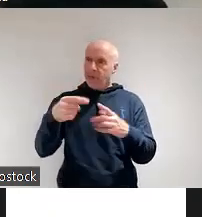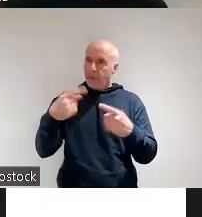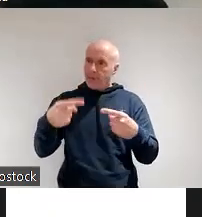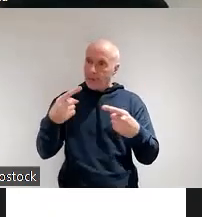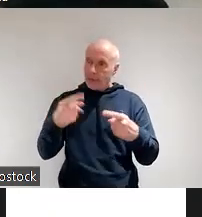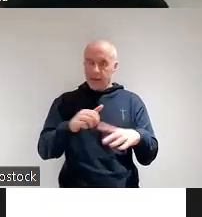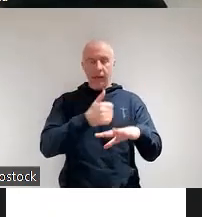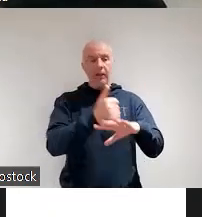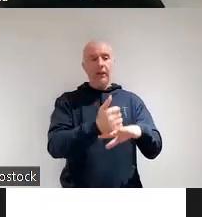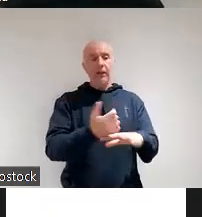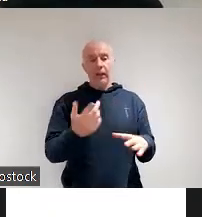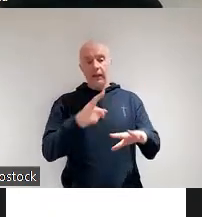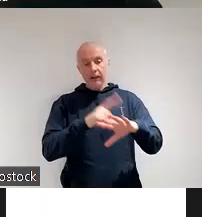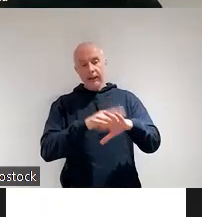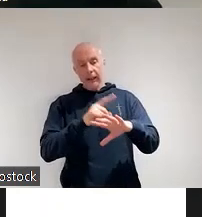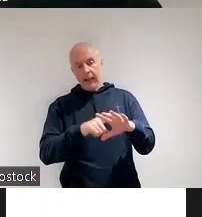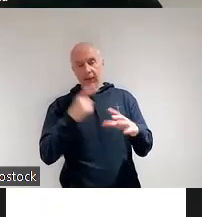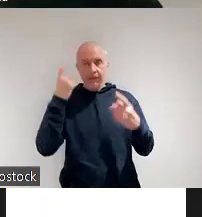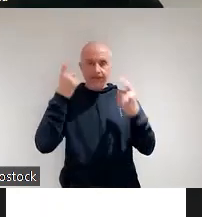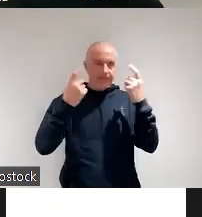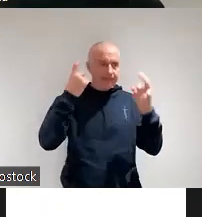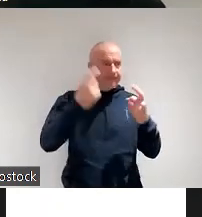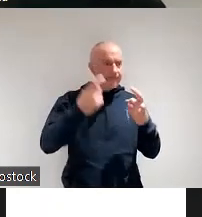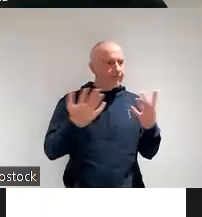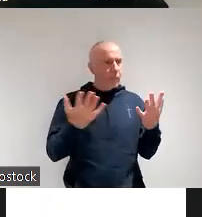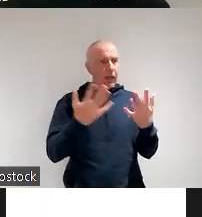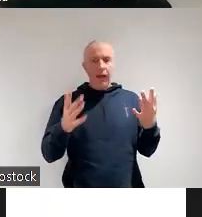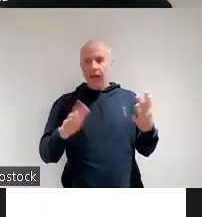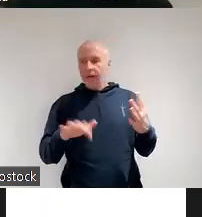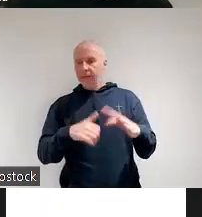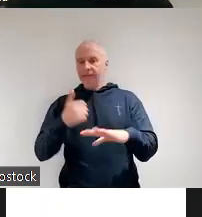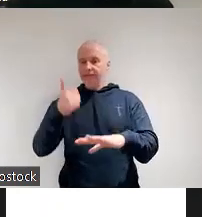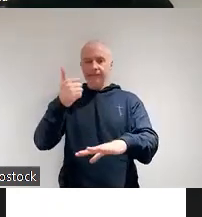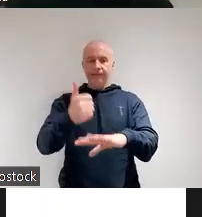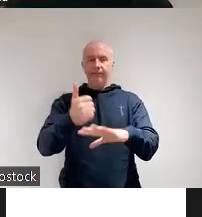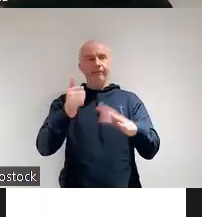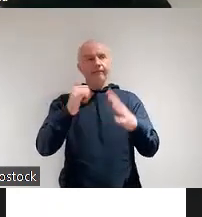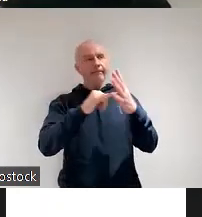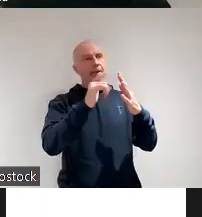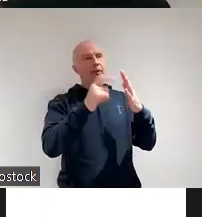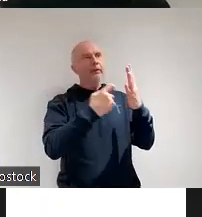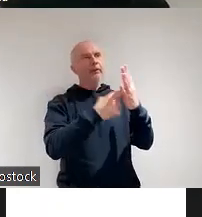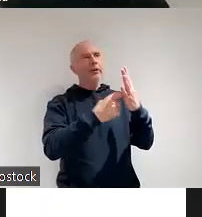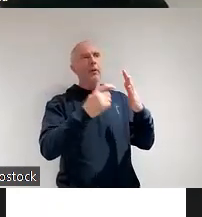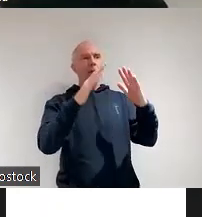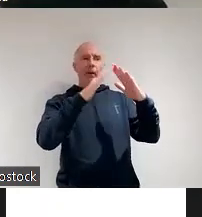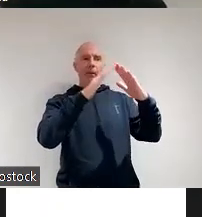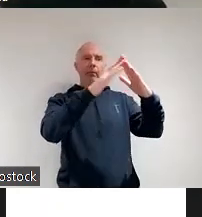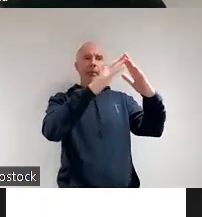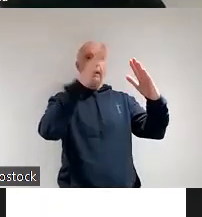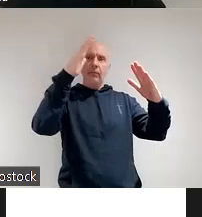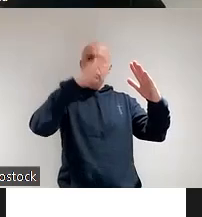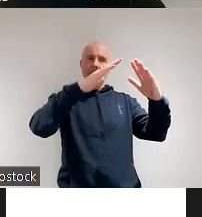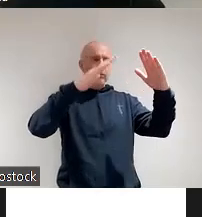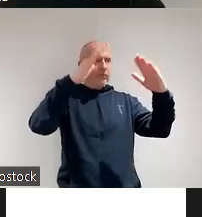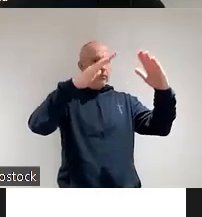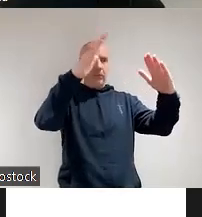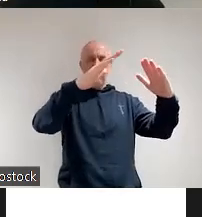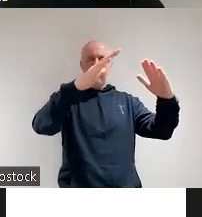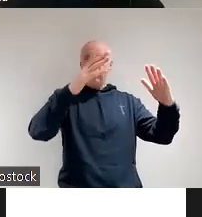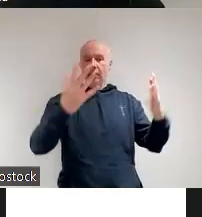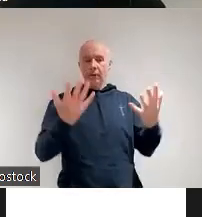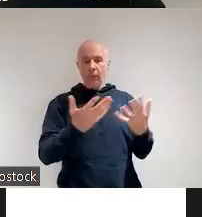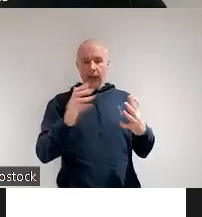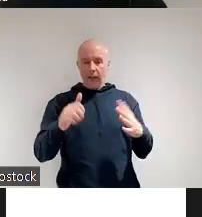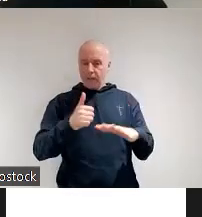takes lots of time to consider where you actually install your solar panel, where you actually install your